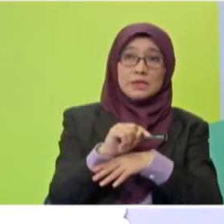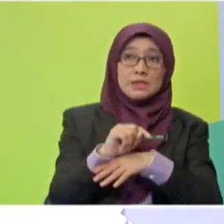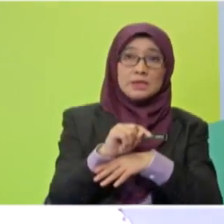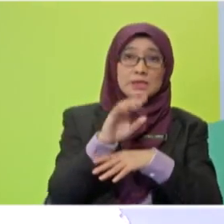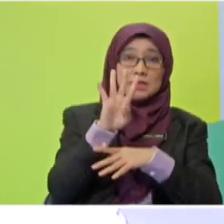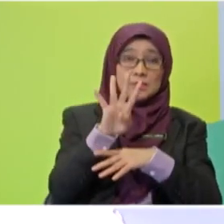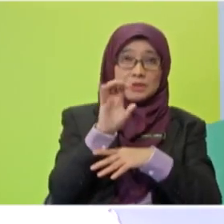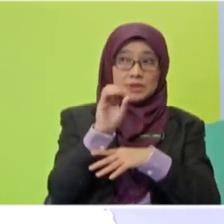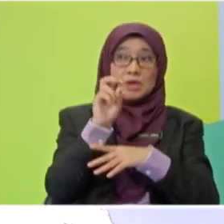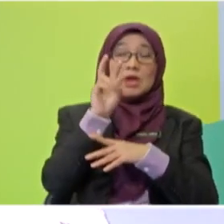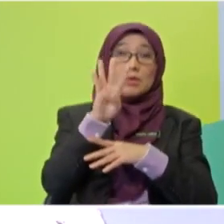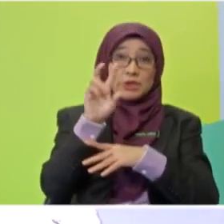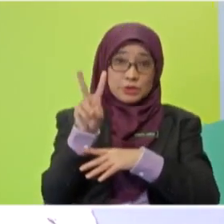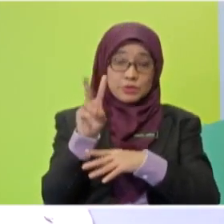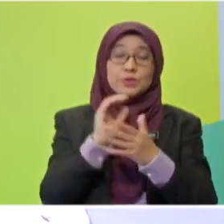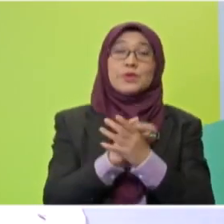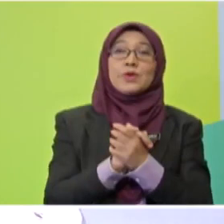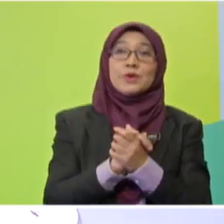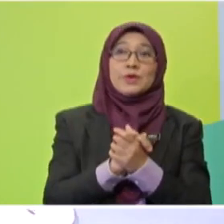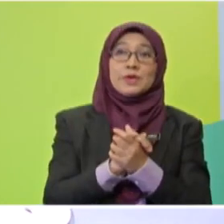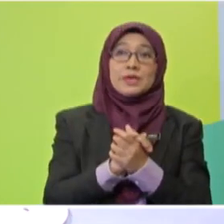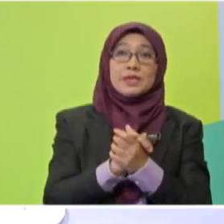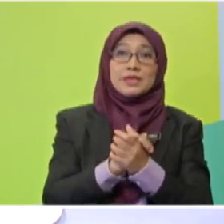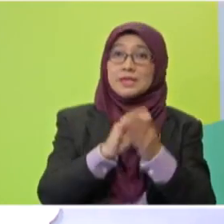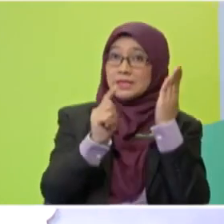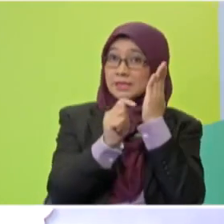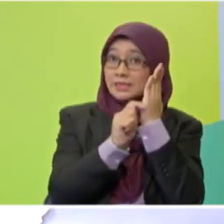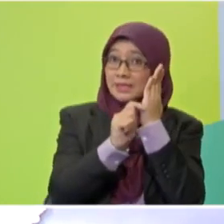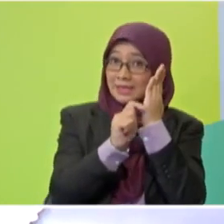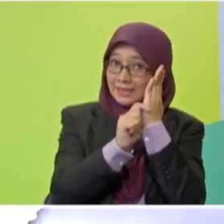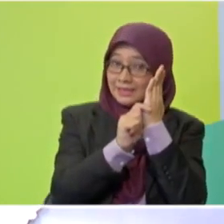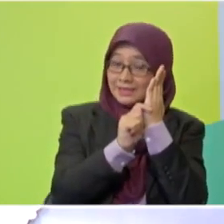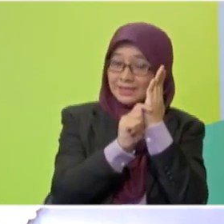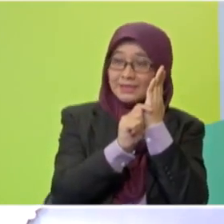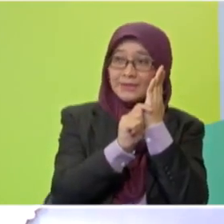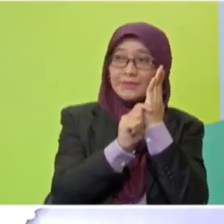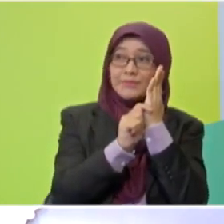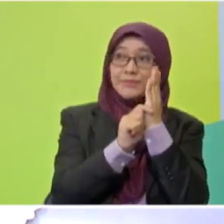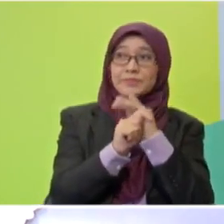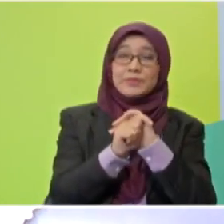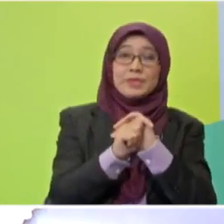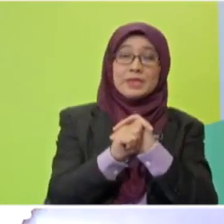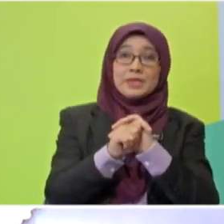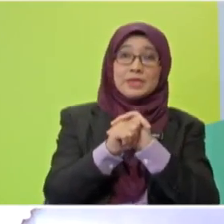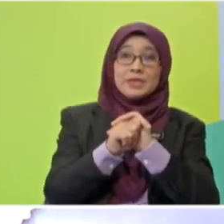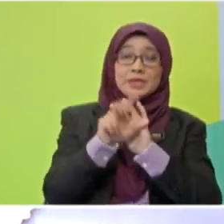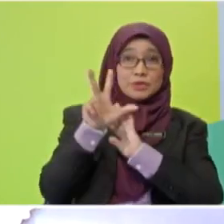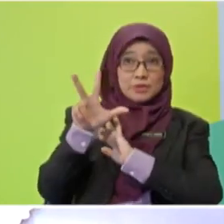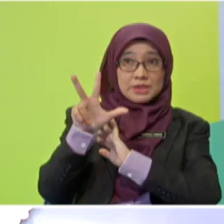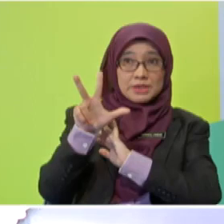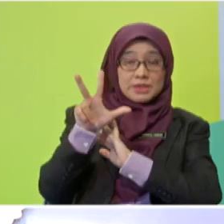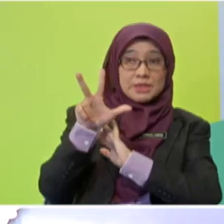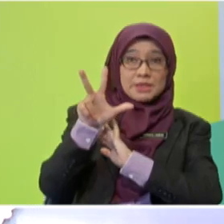40, plus 2, 42. Okay, nicely we write, and then we just add on these 2 lines. Okay,